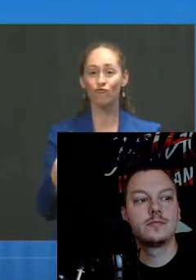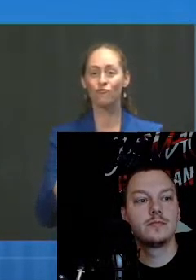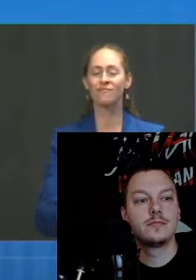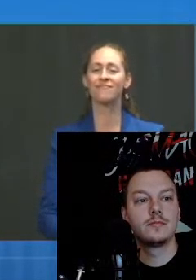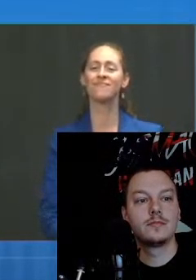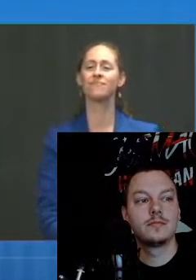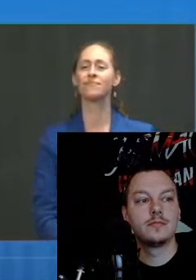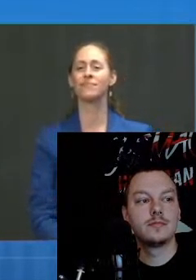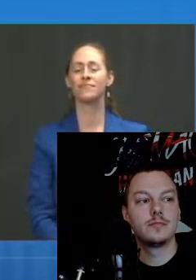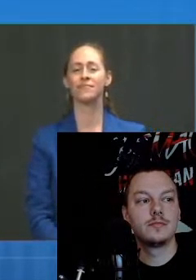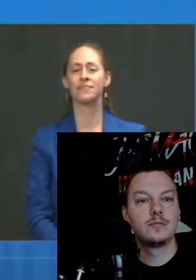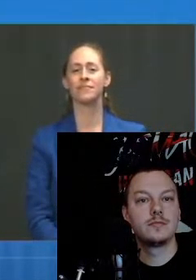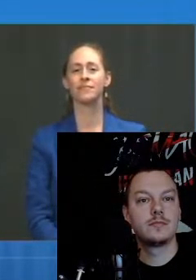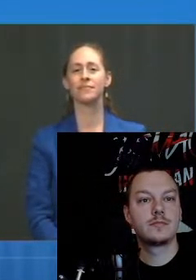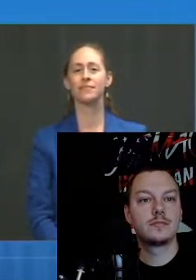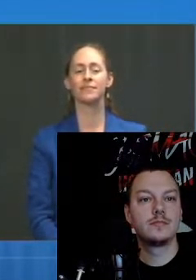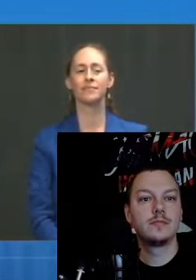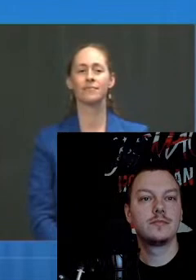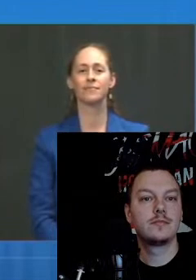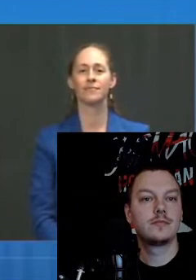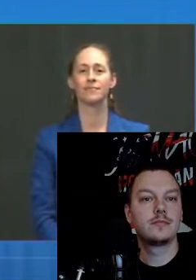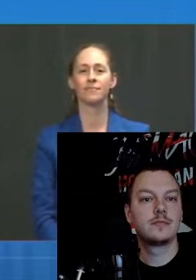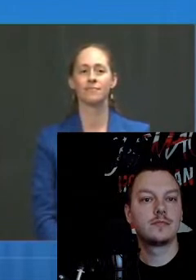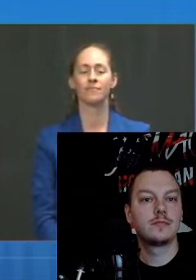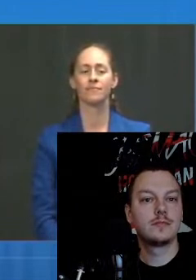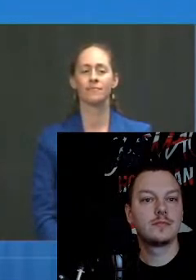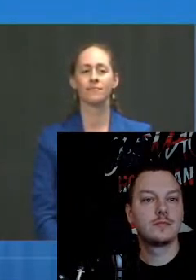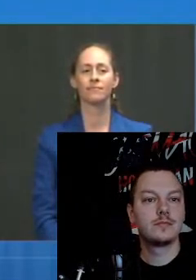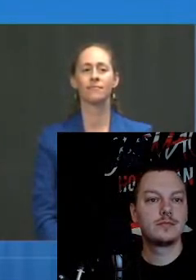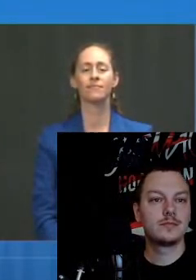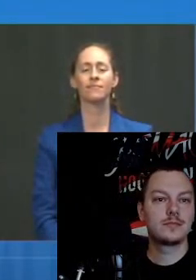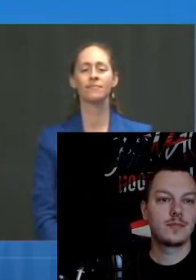First question, let's go to Kristen Seamus at the Detroit Free Press.